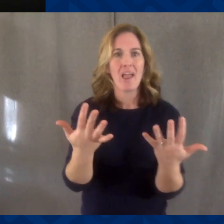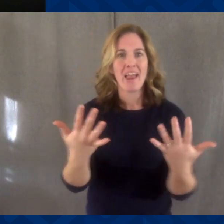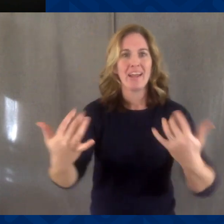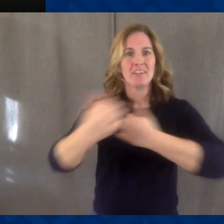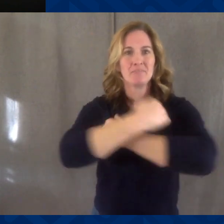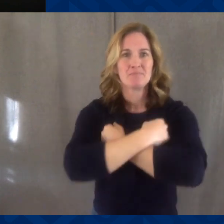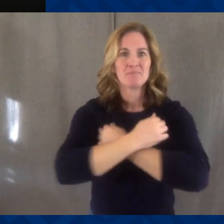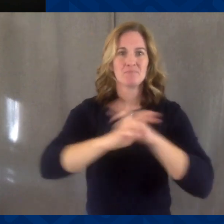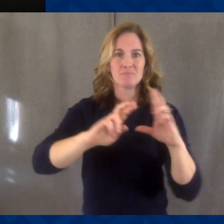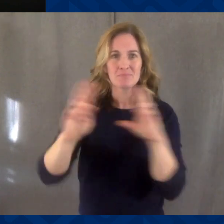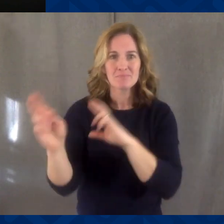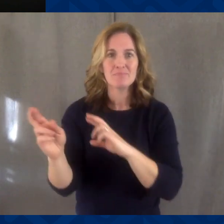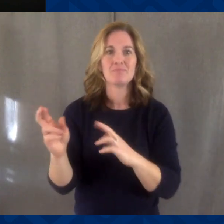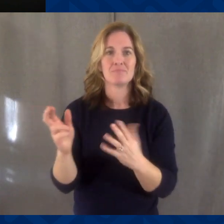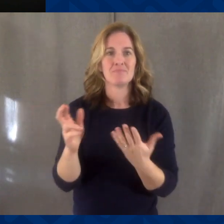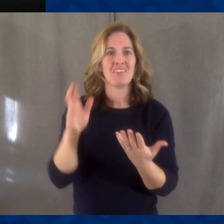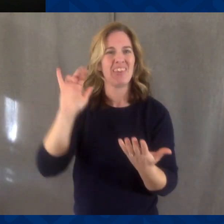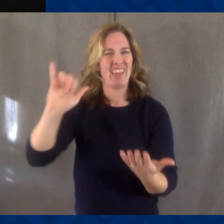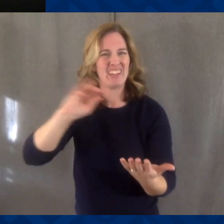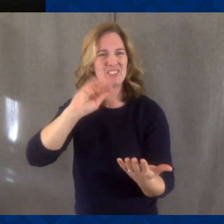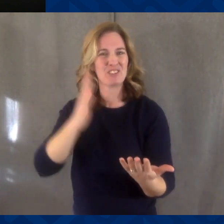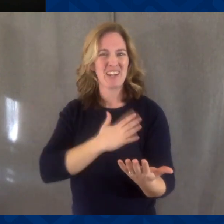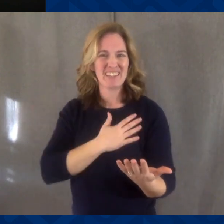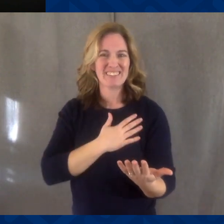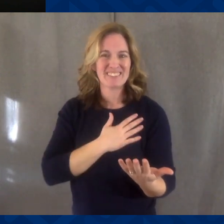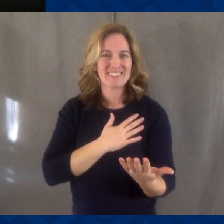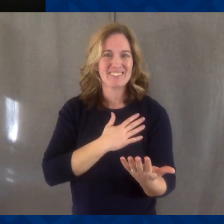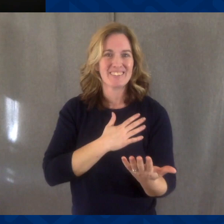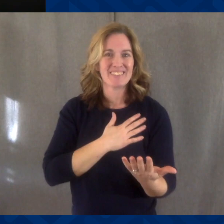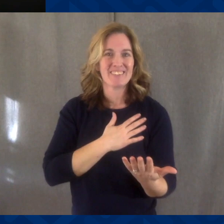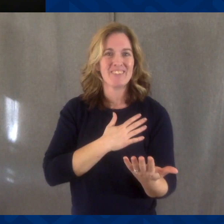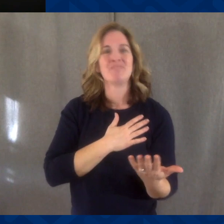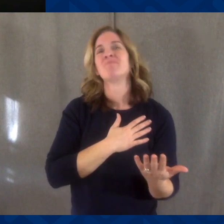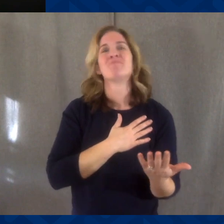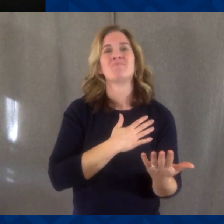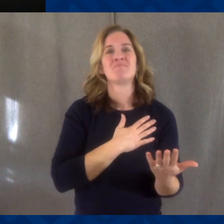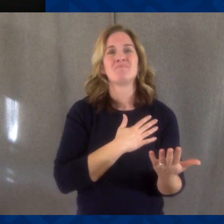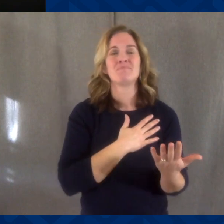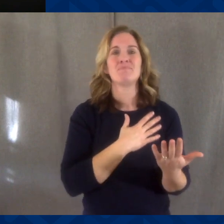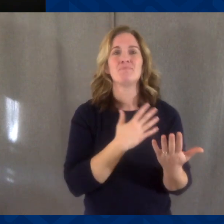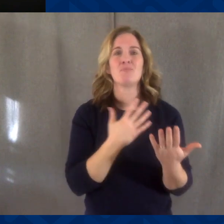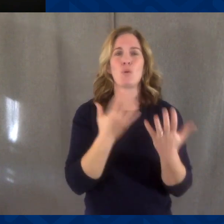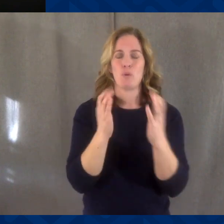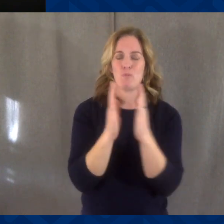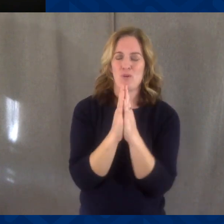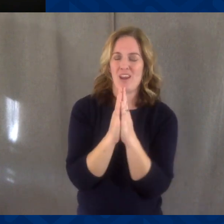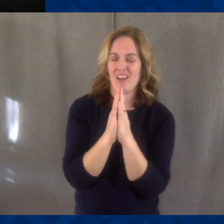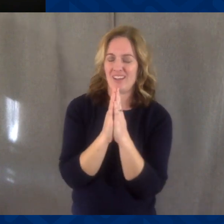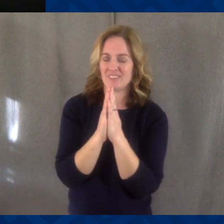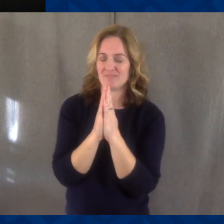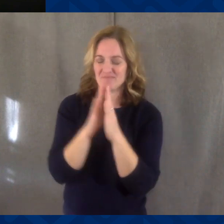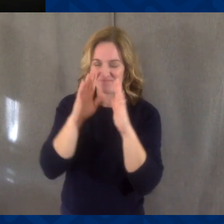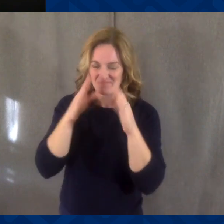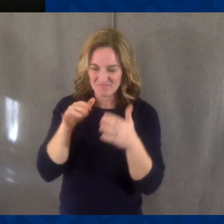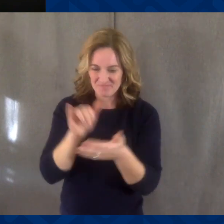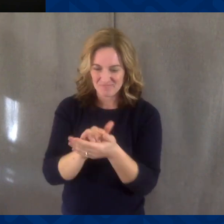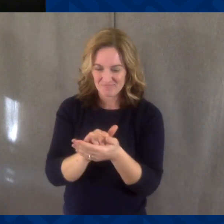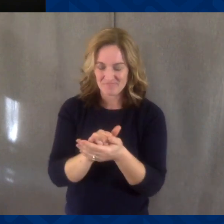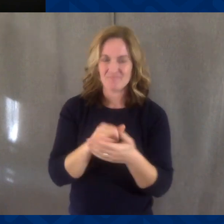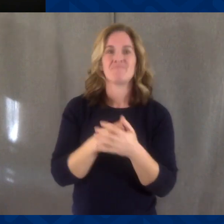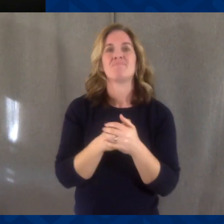embrace. That's what grace is, Vineyard Columbus. So I want to pray into that for us just as we